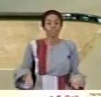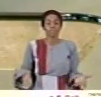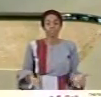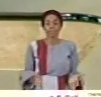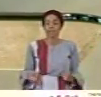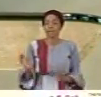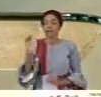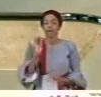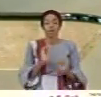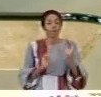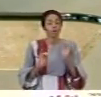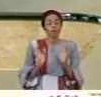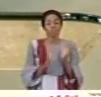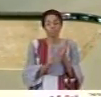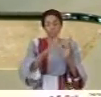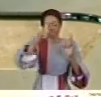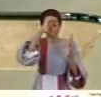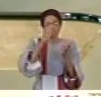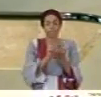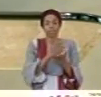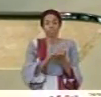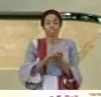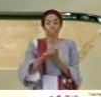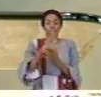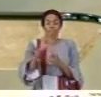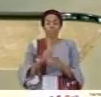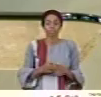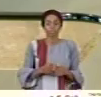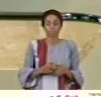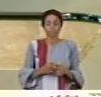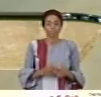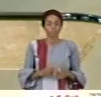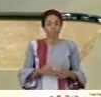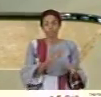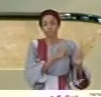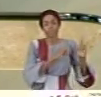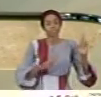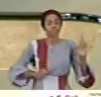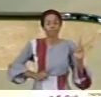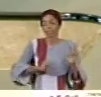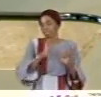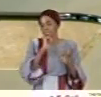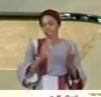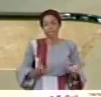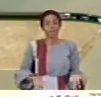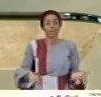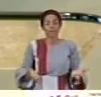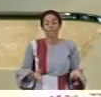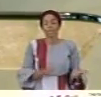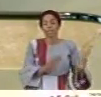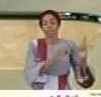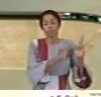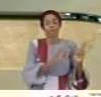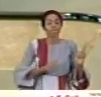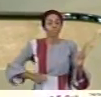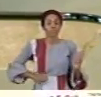Emmanuel is here, oh, praise his holy name. Emmanuel is here.